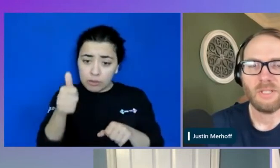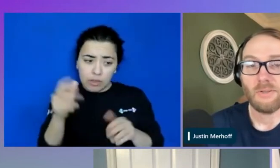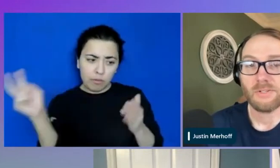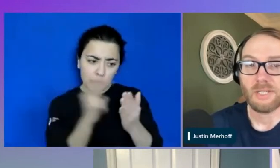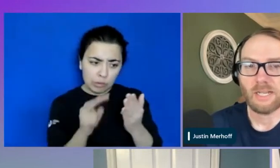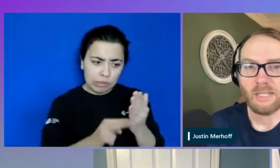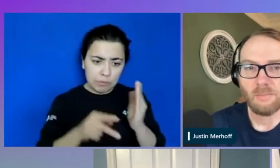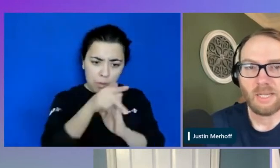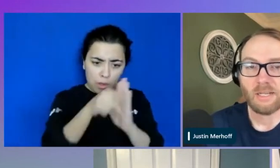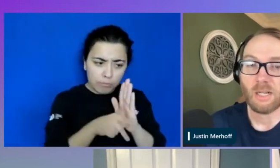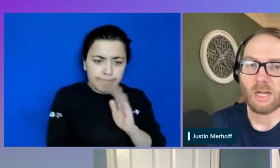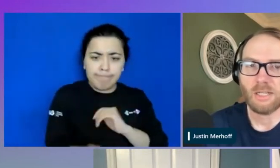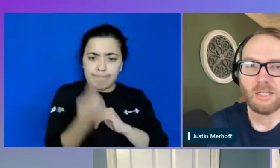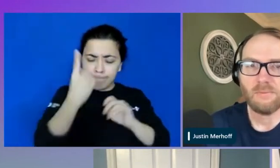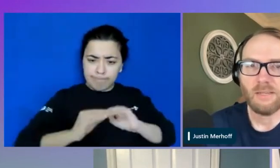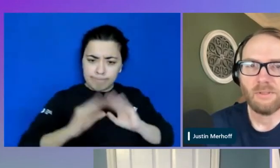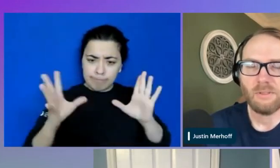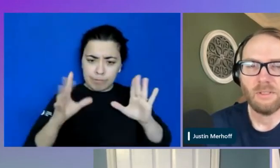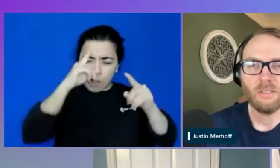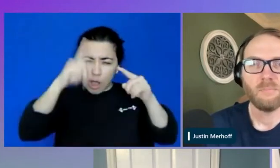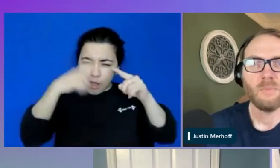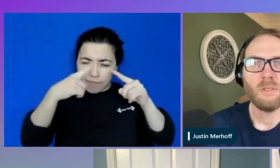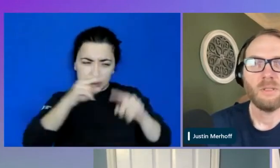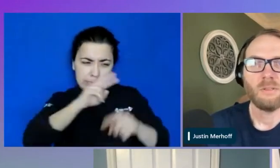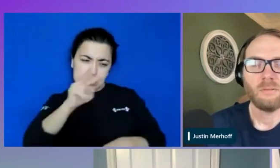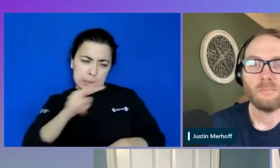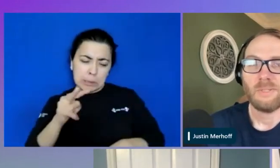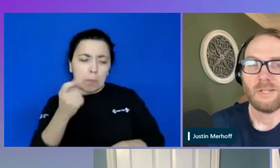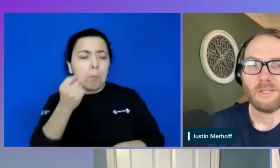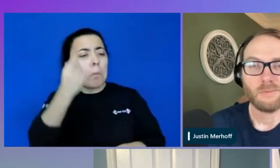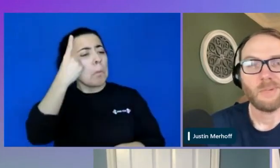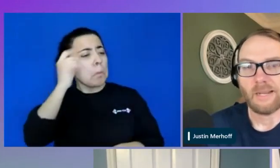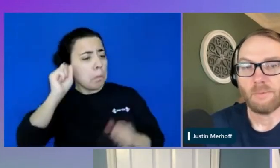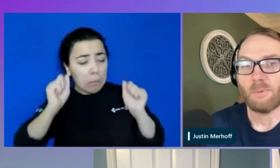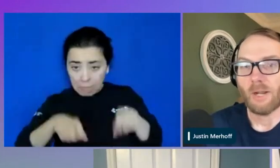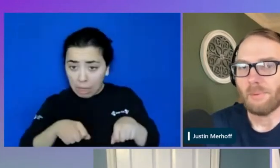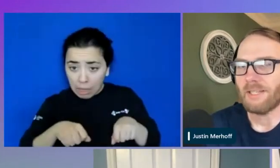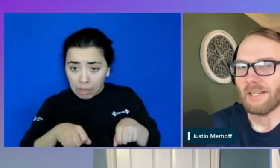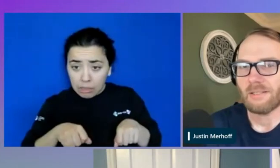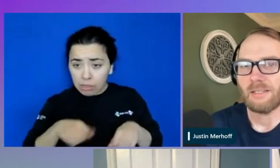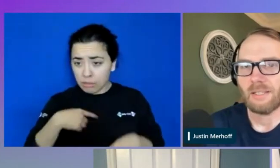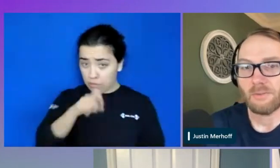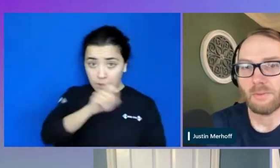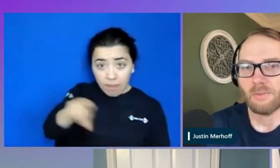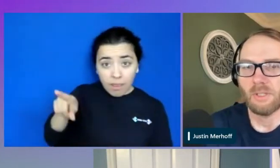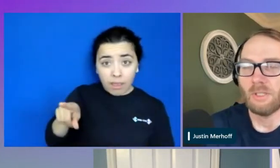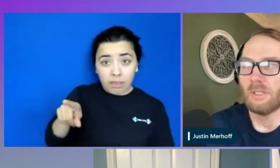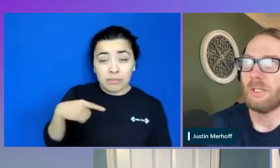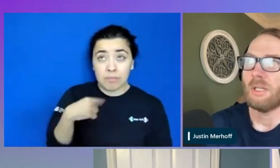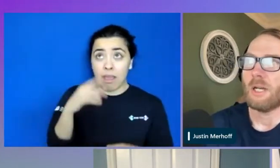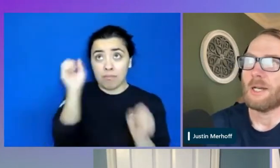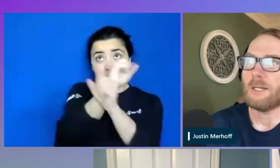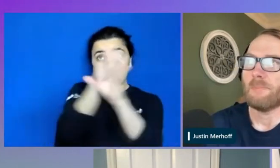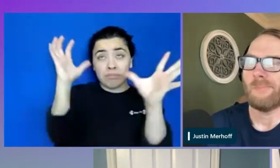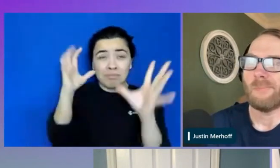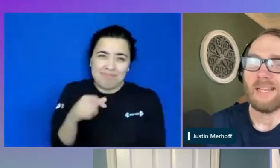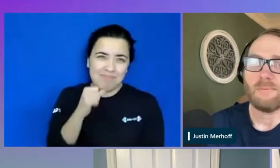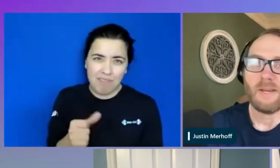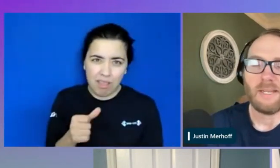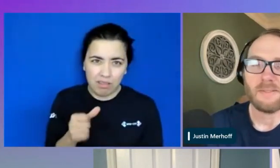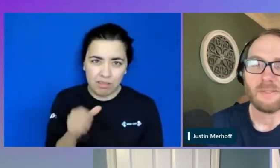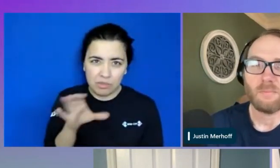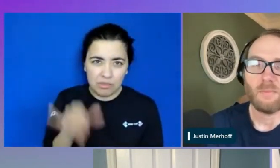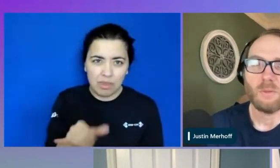able to understand them at a cognitive level? Because I would probably guess that they don't.